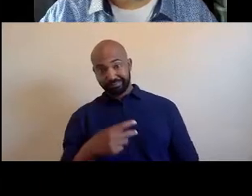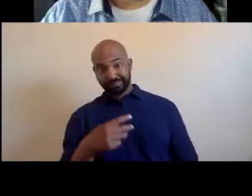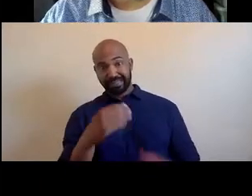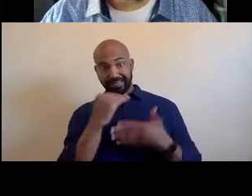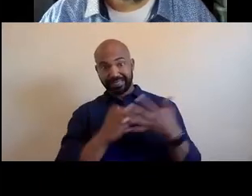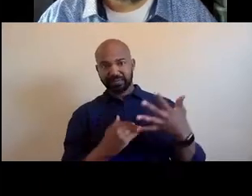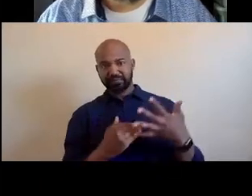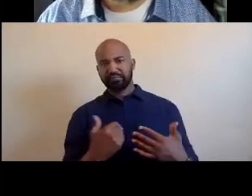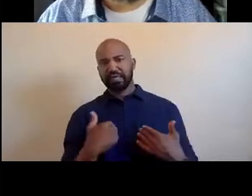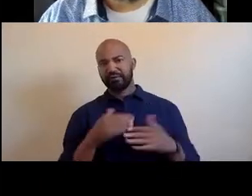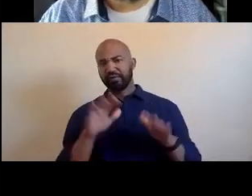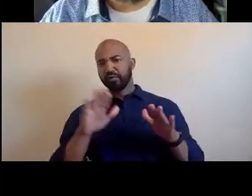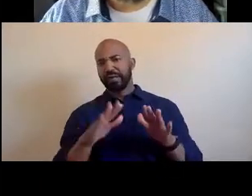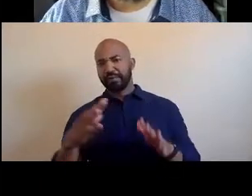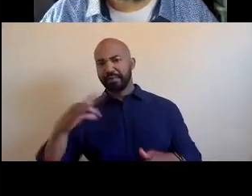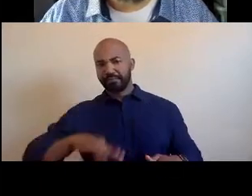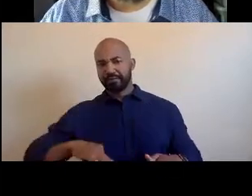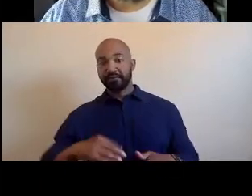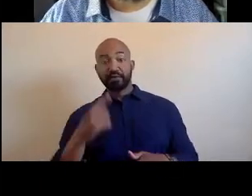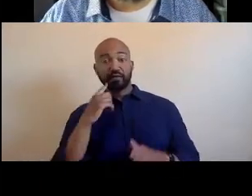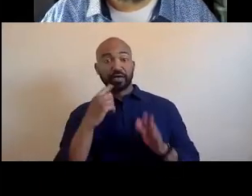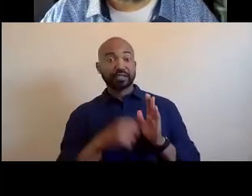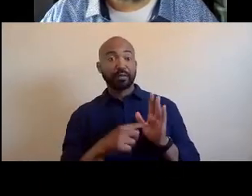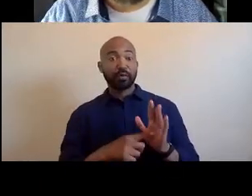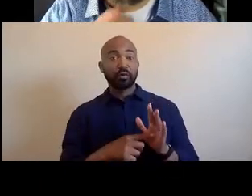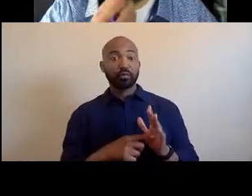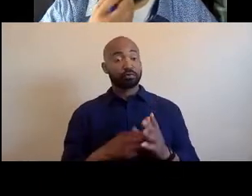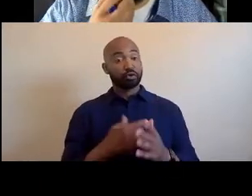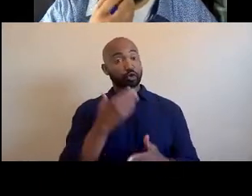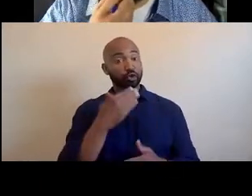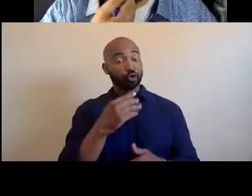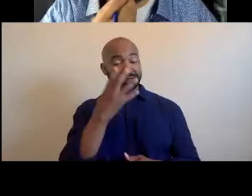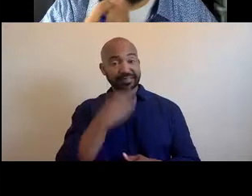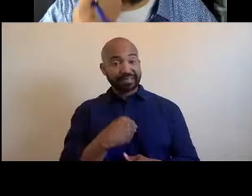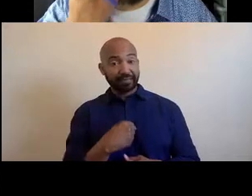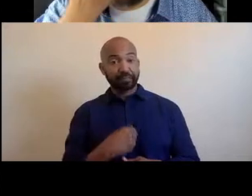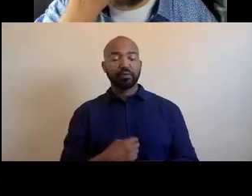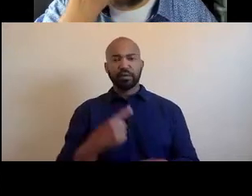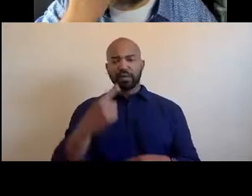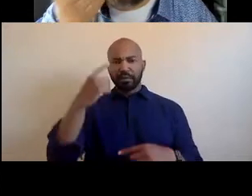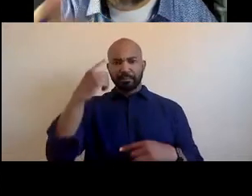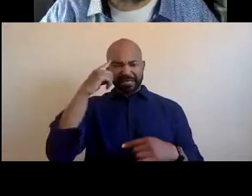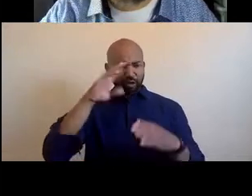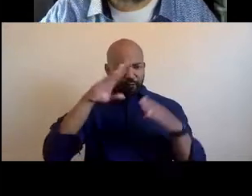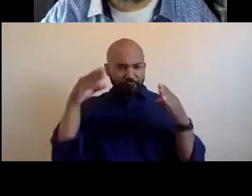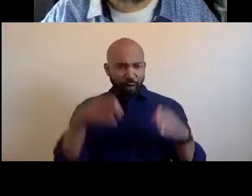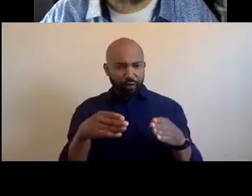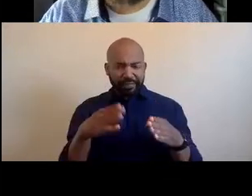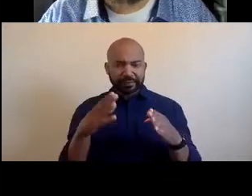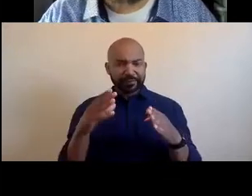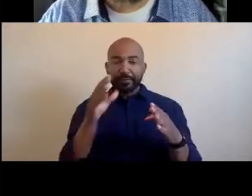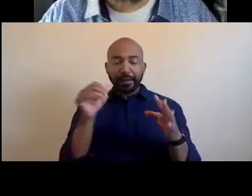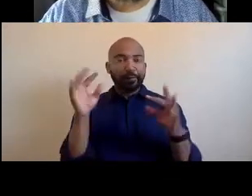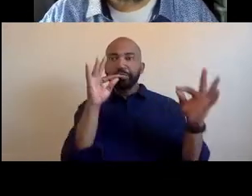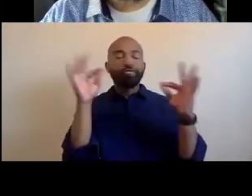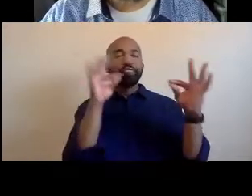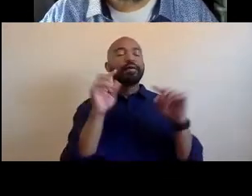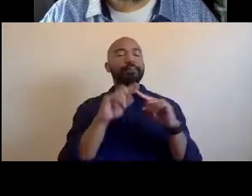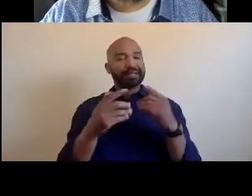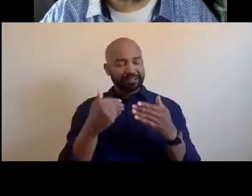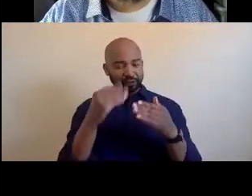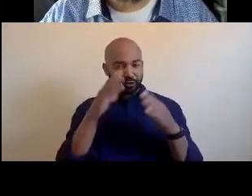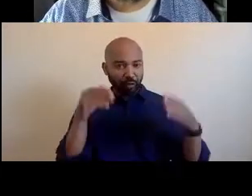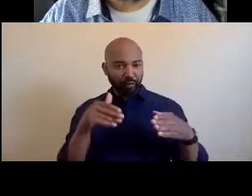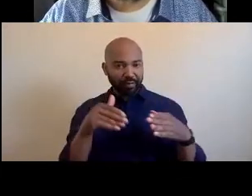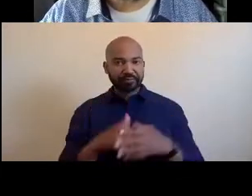talking things like quality of sleep, mental acuity, and staying, you know, on task for whatever your day holds for you. It